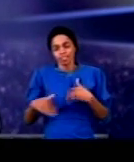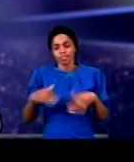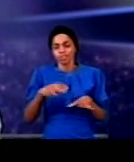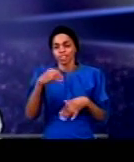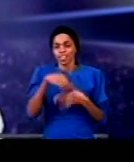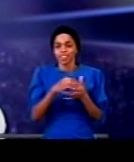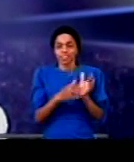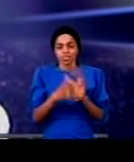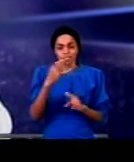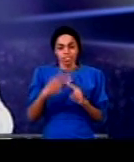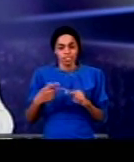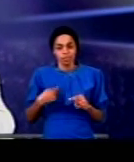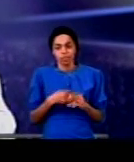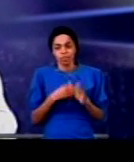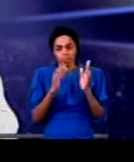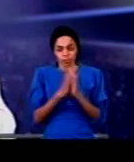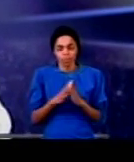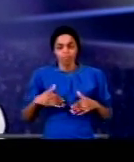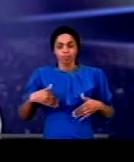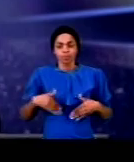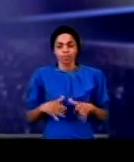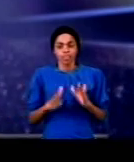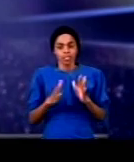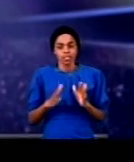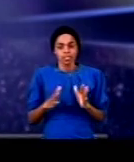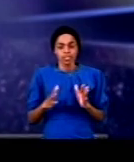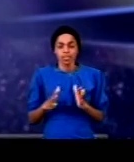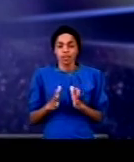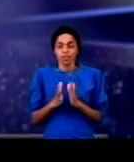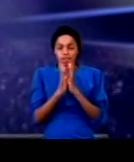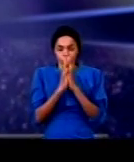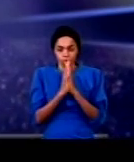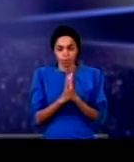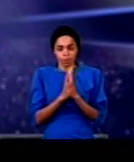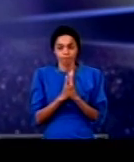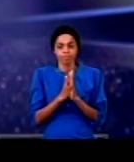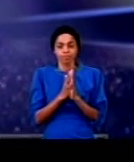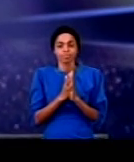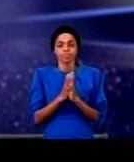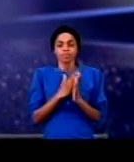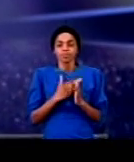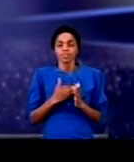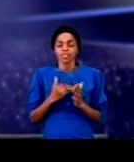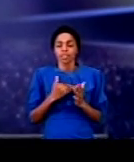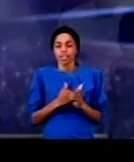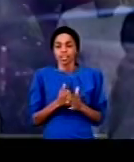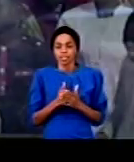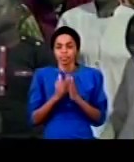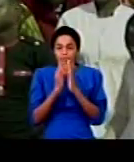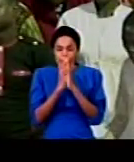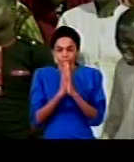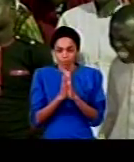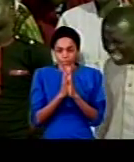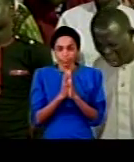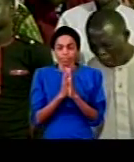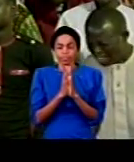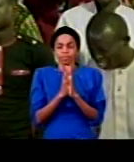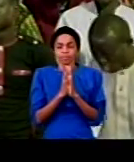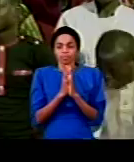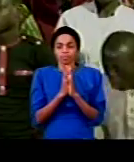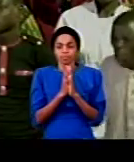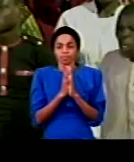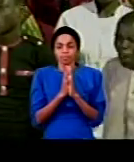will conserve the fruits of GCK, those that have given their lives to Christ, those that have been